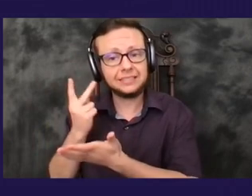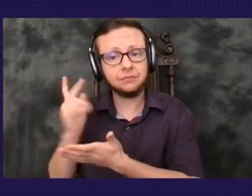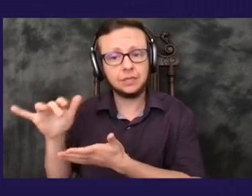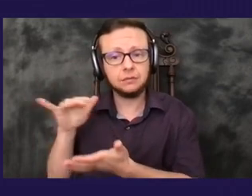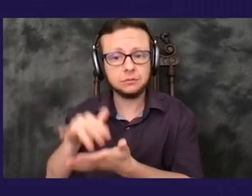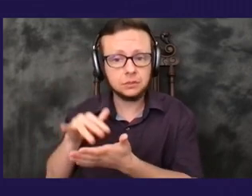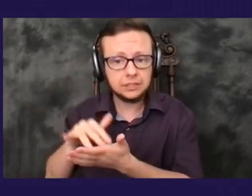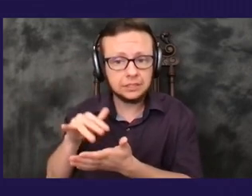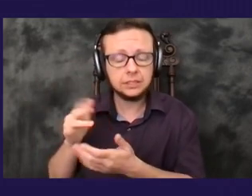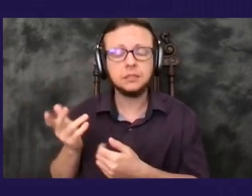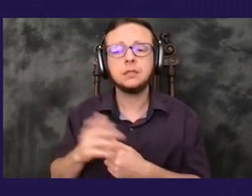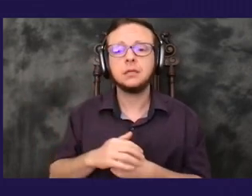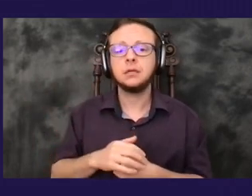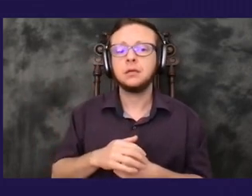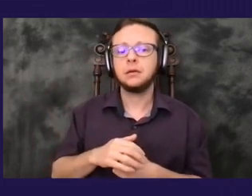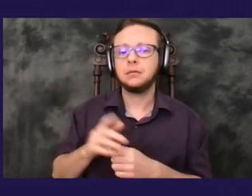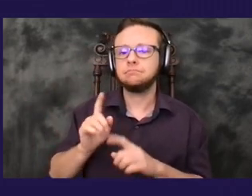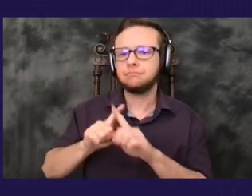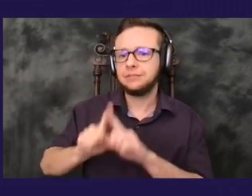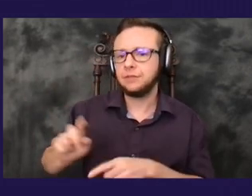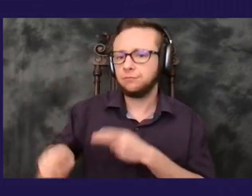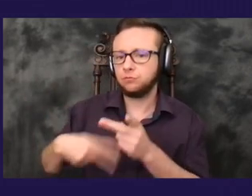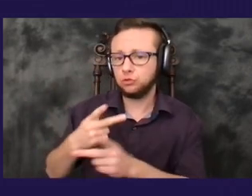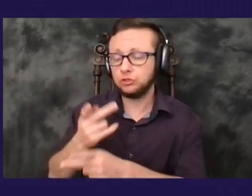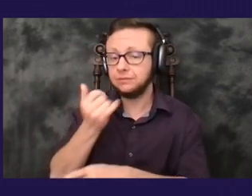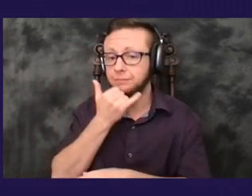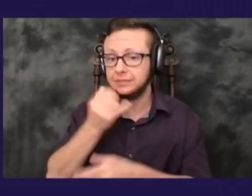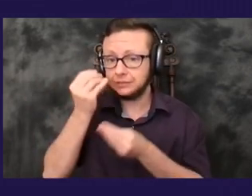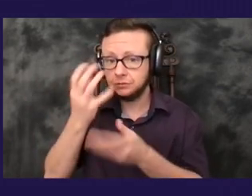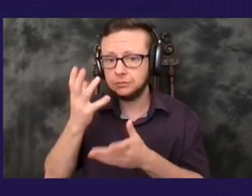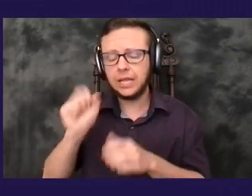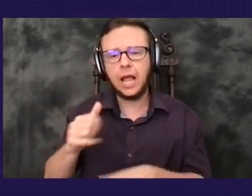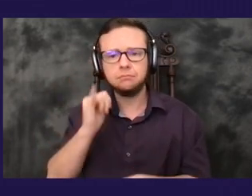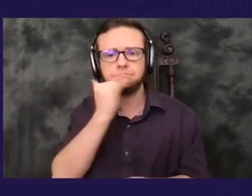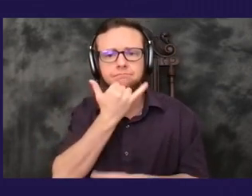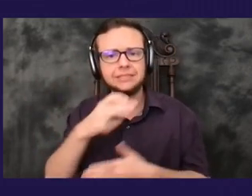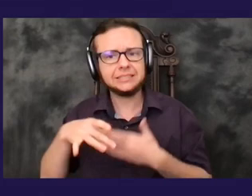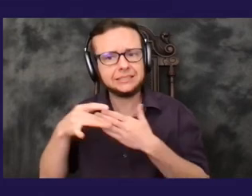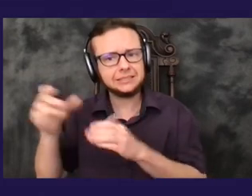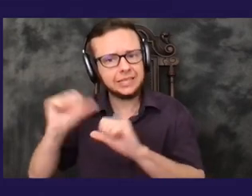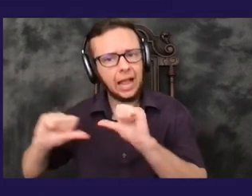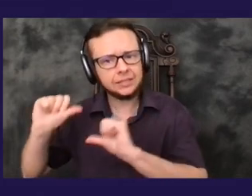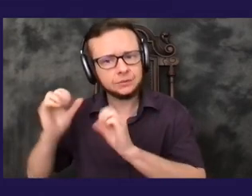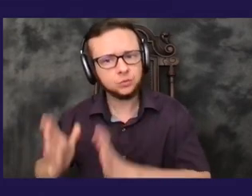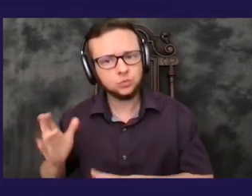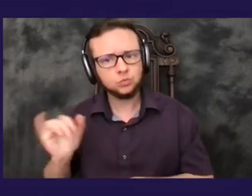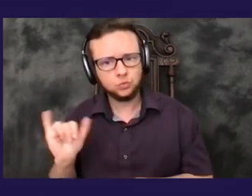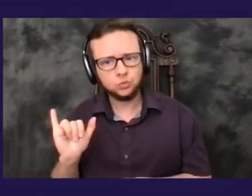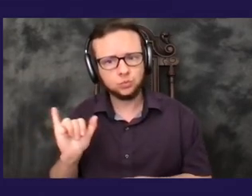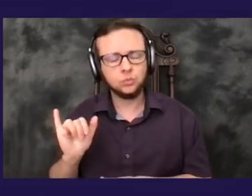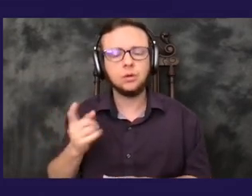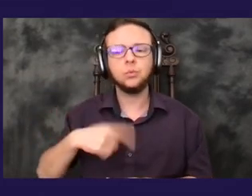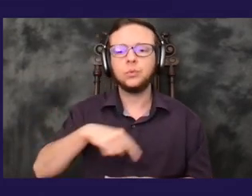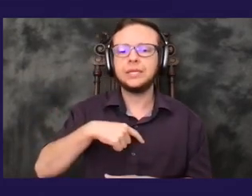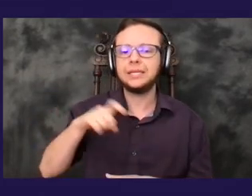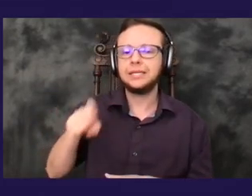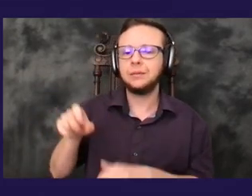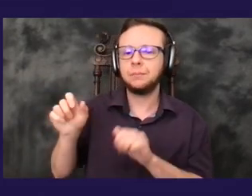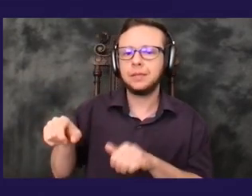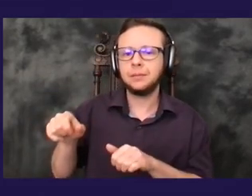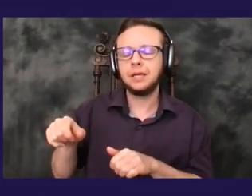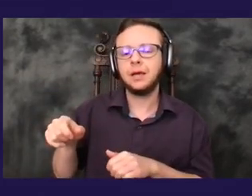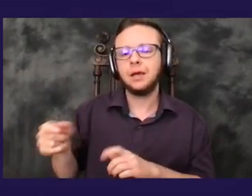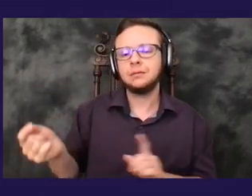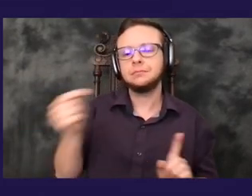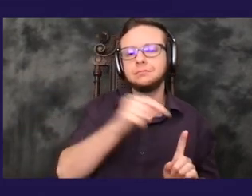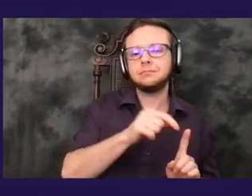be versions of misinformation, can mislead our scientists. And we need to be able to, I mean, this goes back to what Ian was